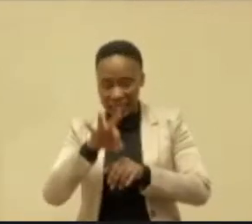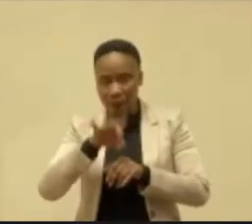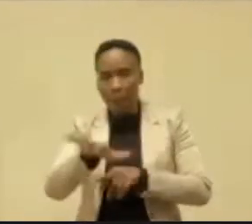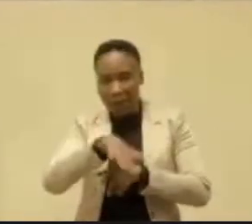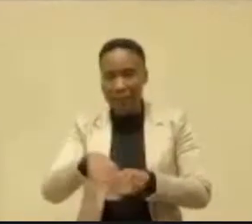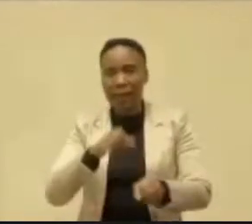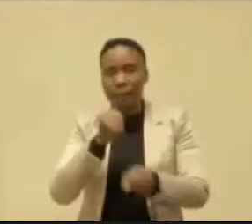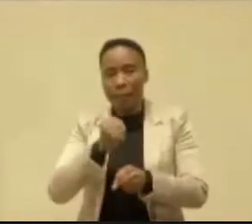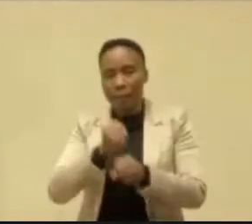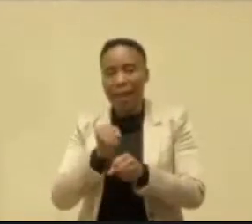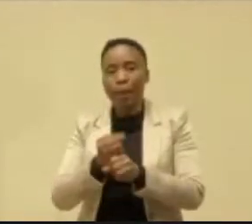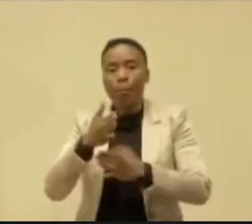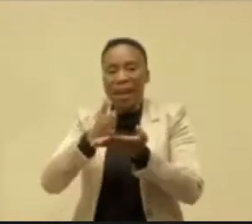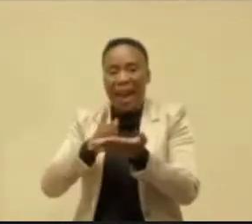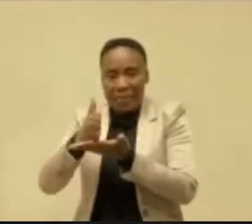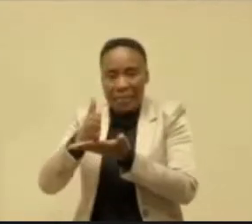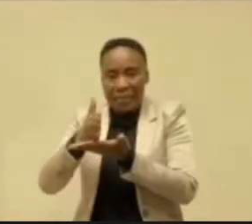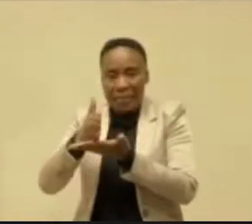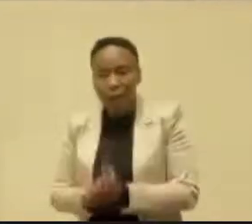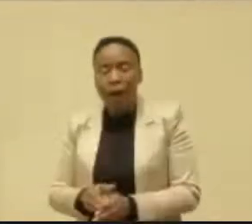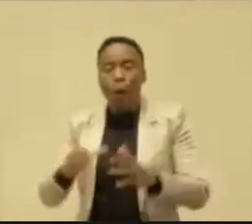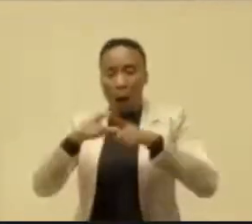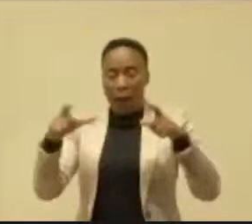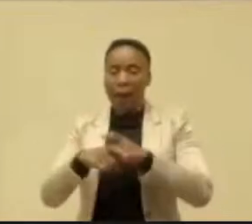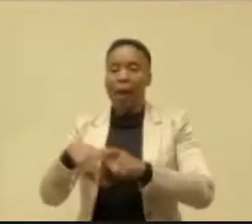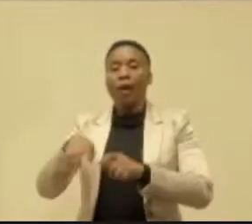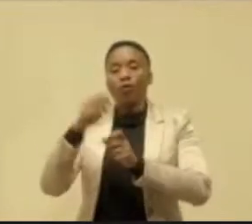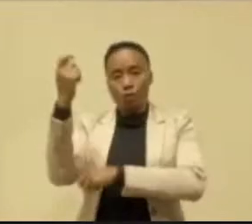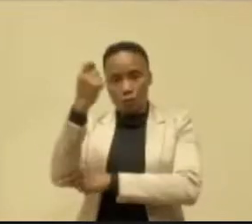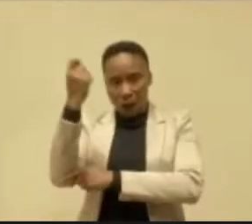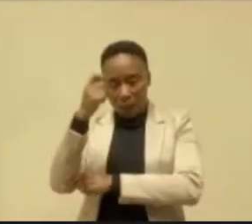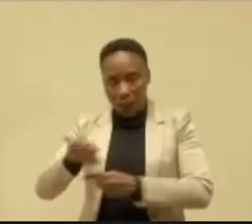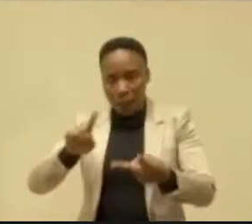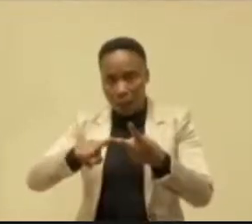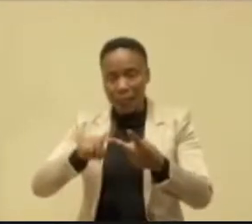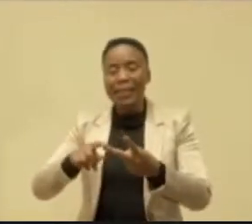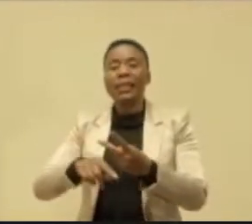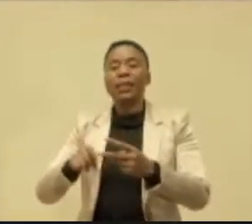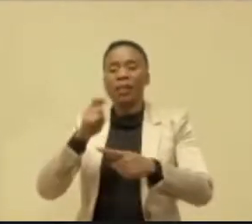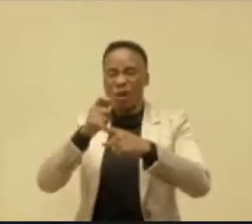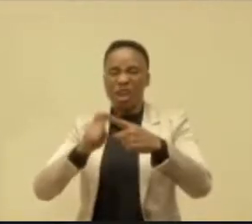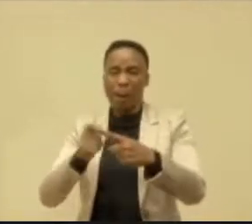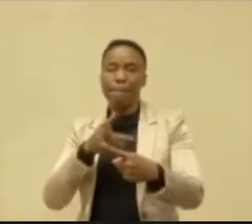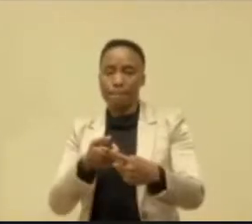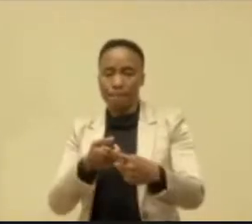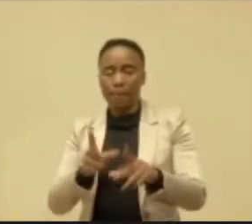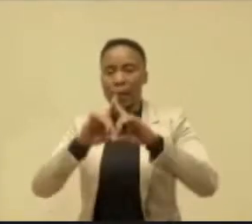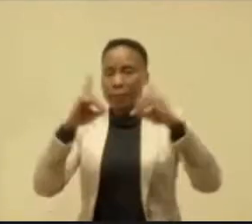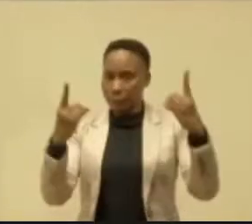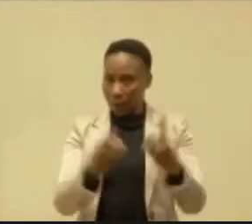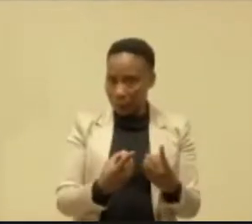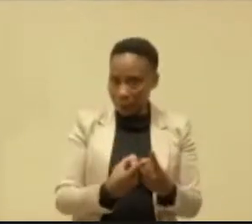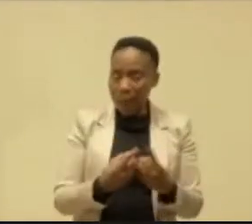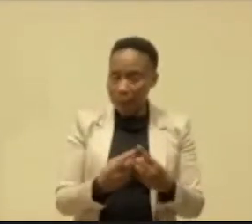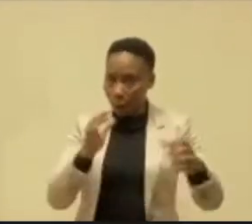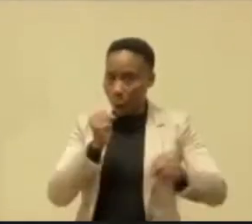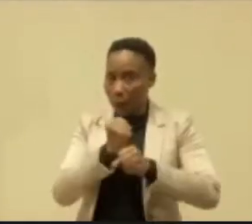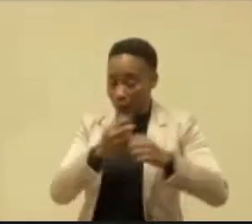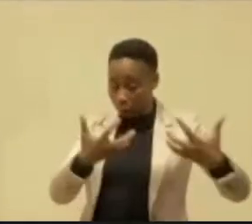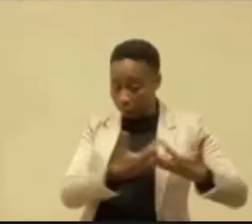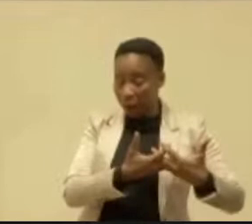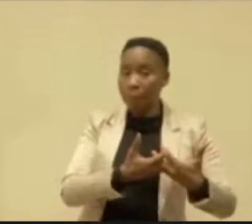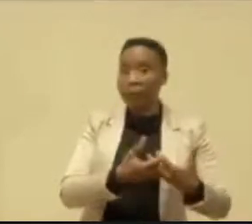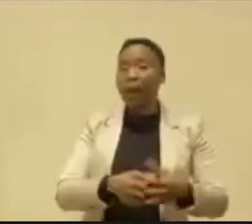mainly in our townships and rural areas the departments in partnership with baking council of south